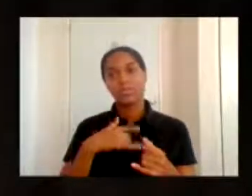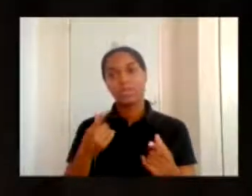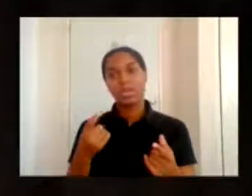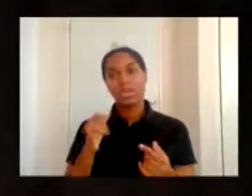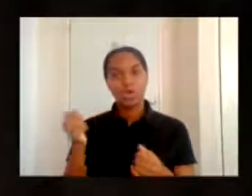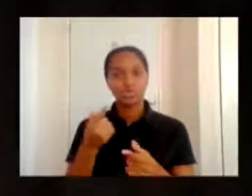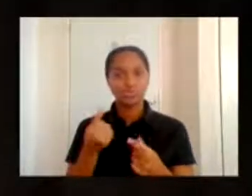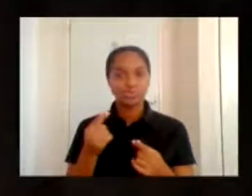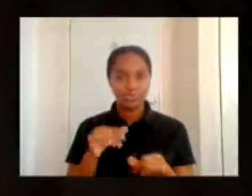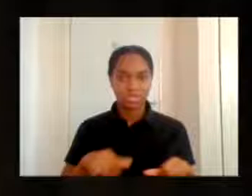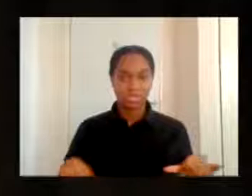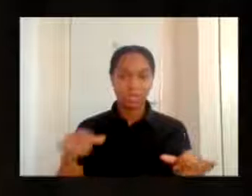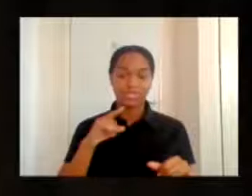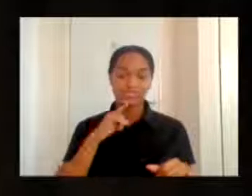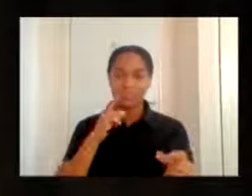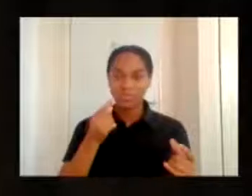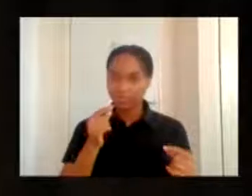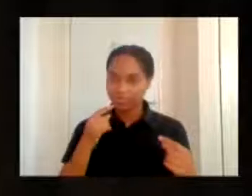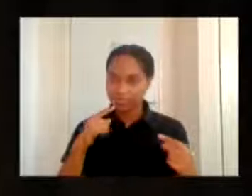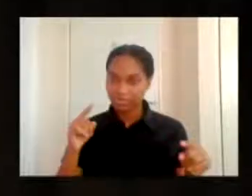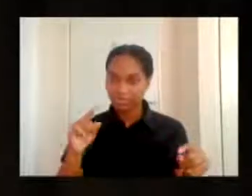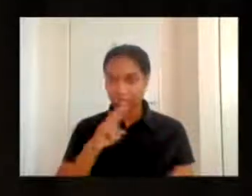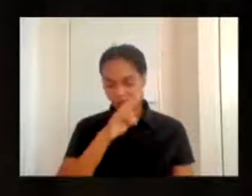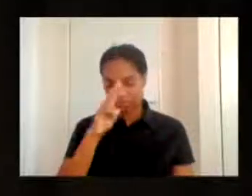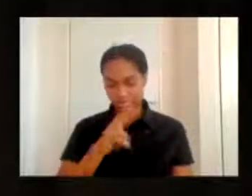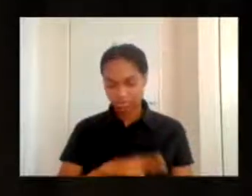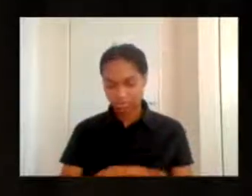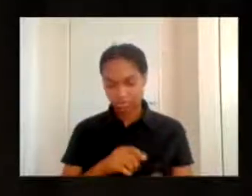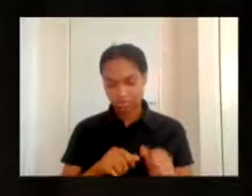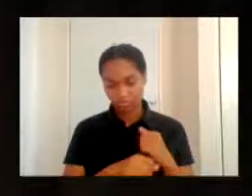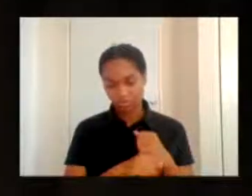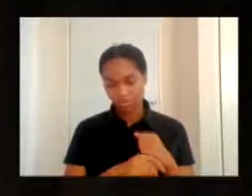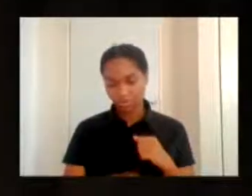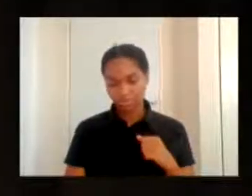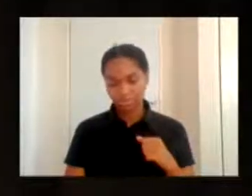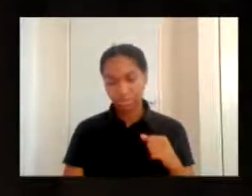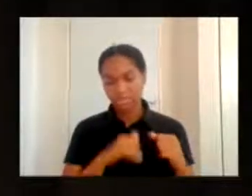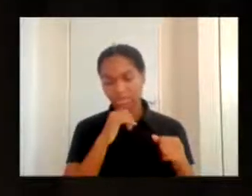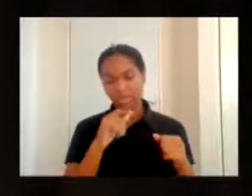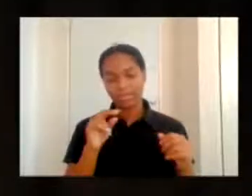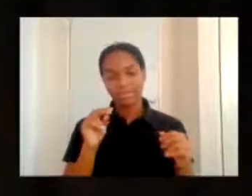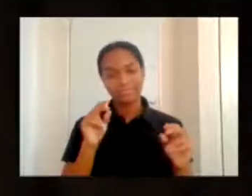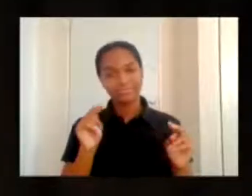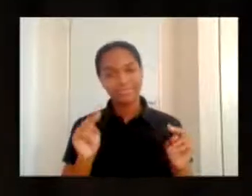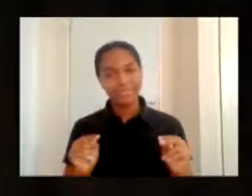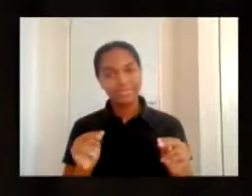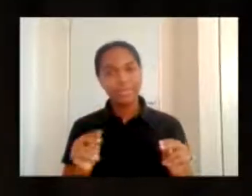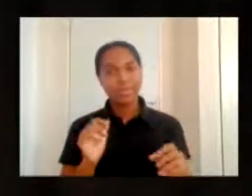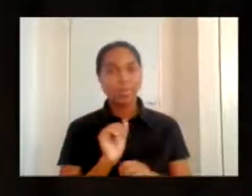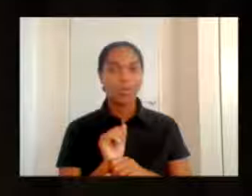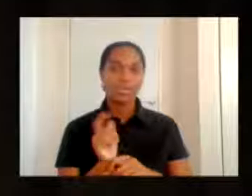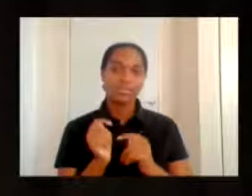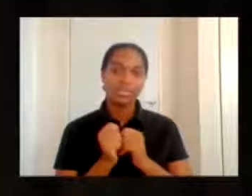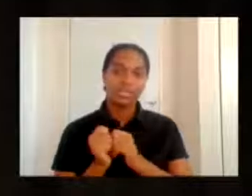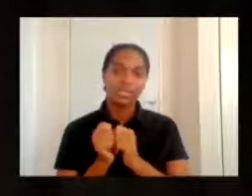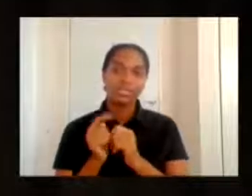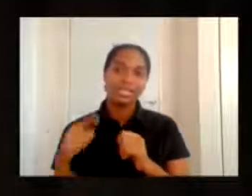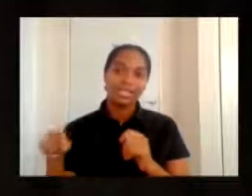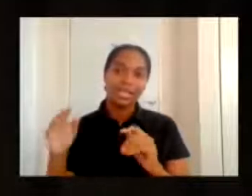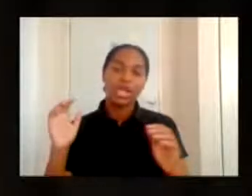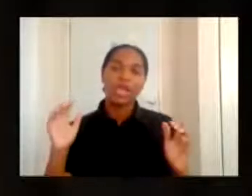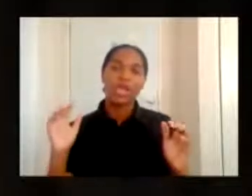been very successful. Normally, the broadcasters didn't necessarily worked together, they